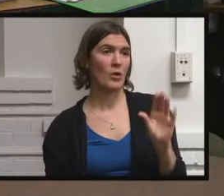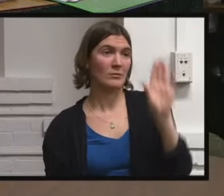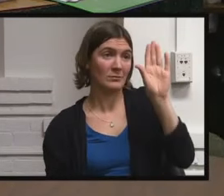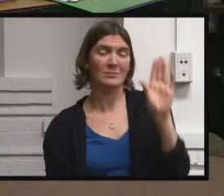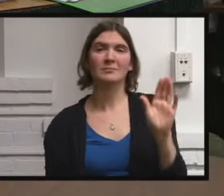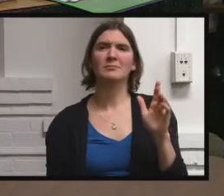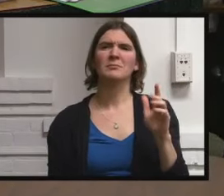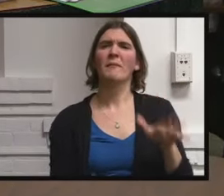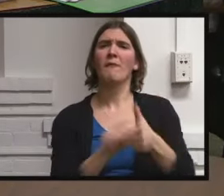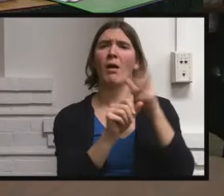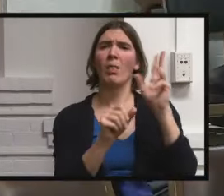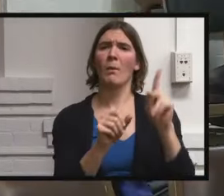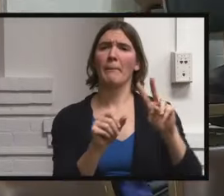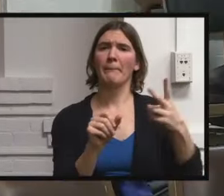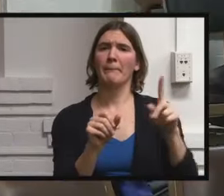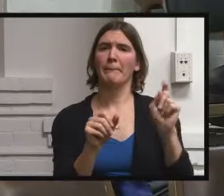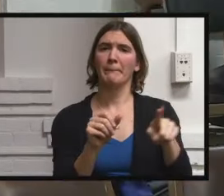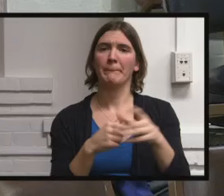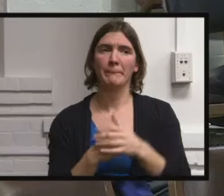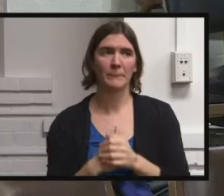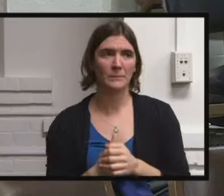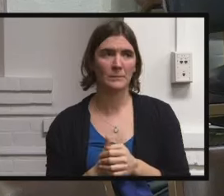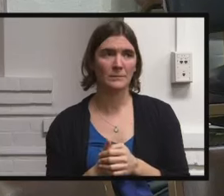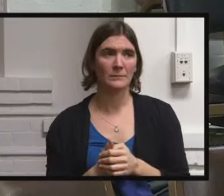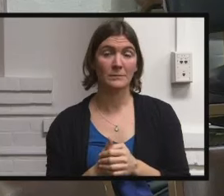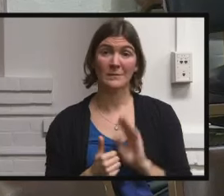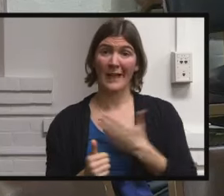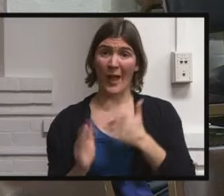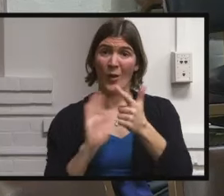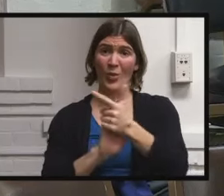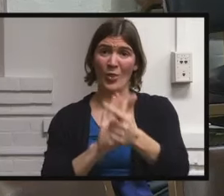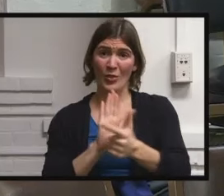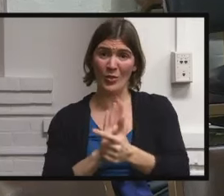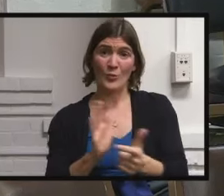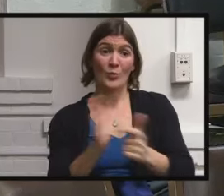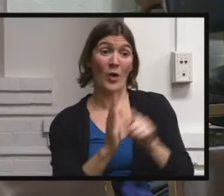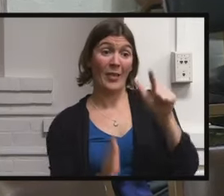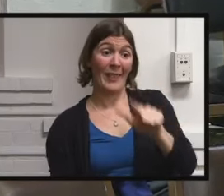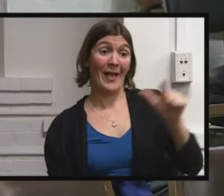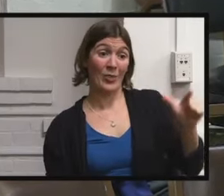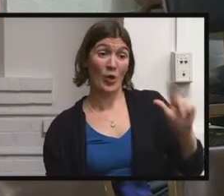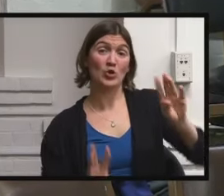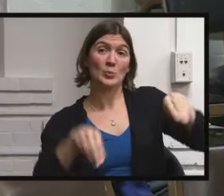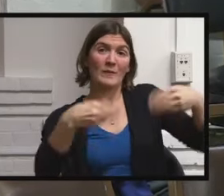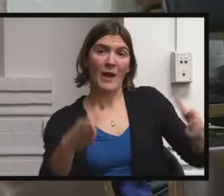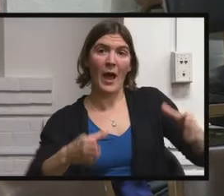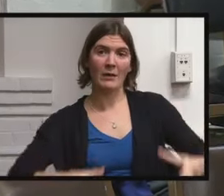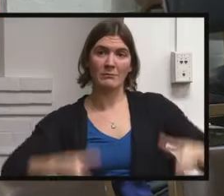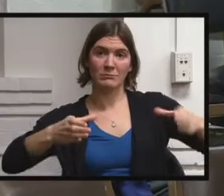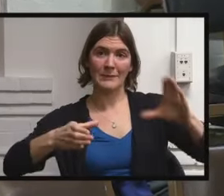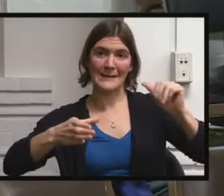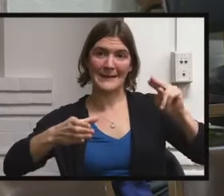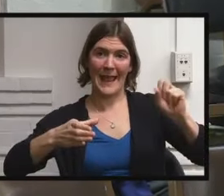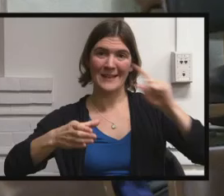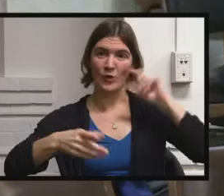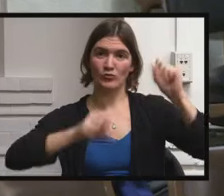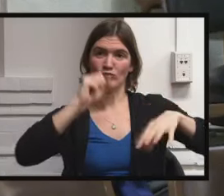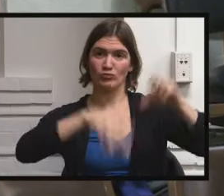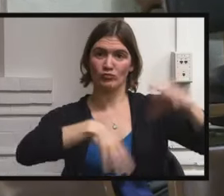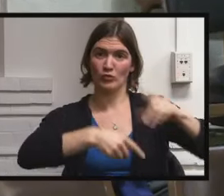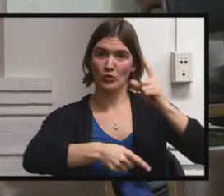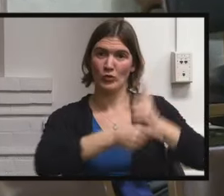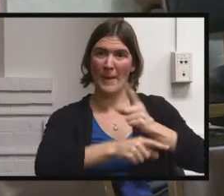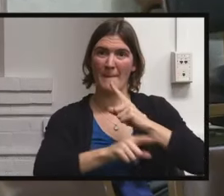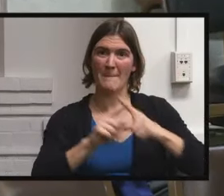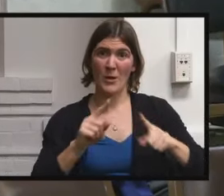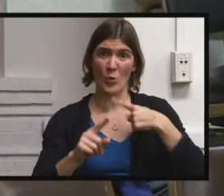Just as a follow-up, our ordinance does require landlords to provide receptacles. We're not necessarily